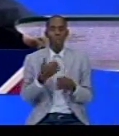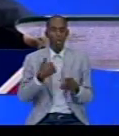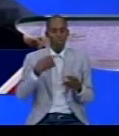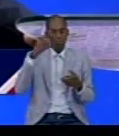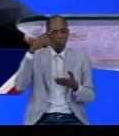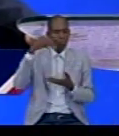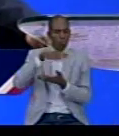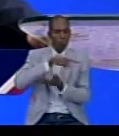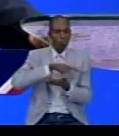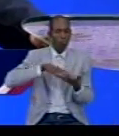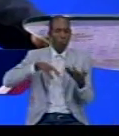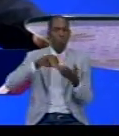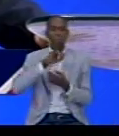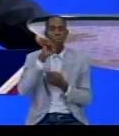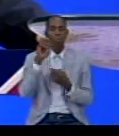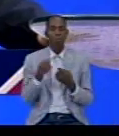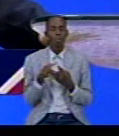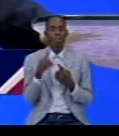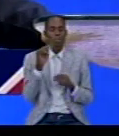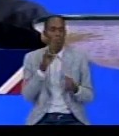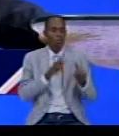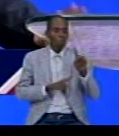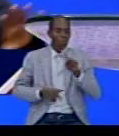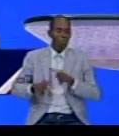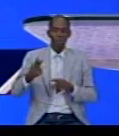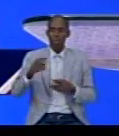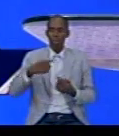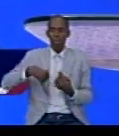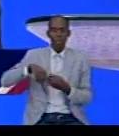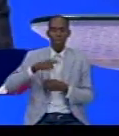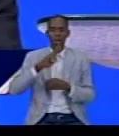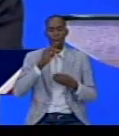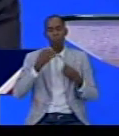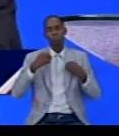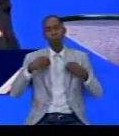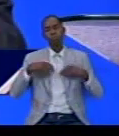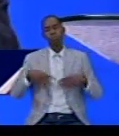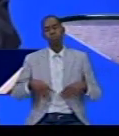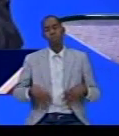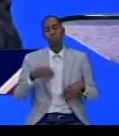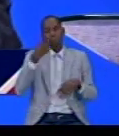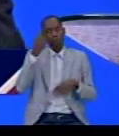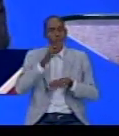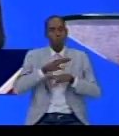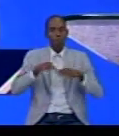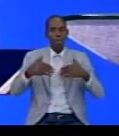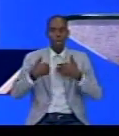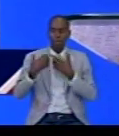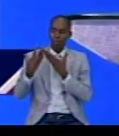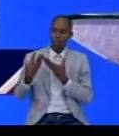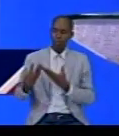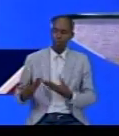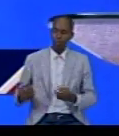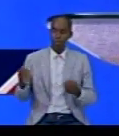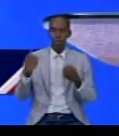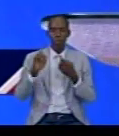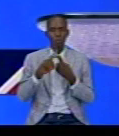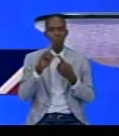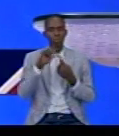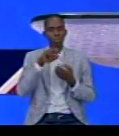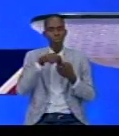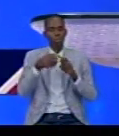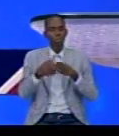confusion, and when the people around you, when they are perplexed because they do not have solution to the